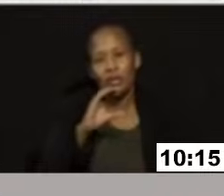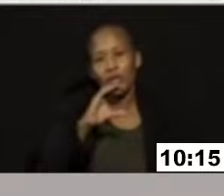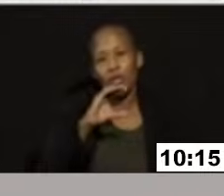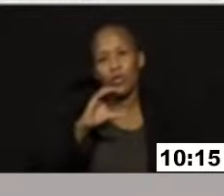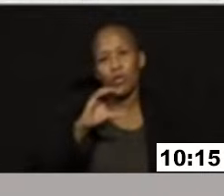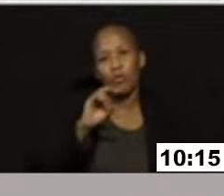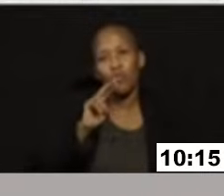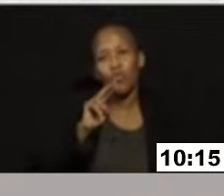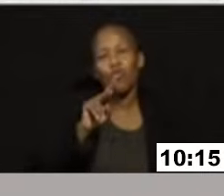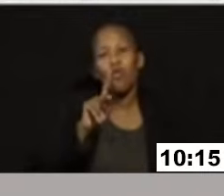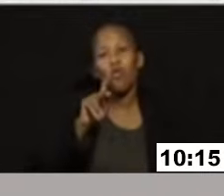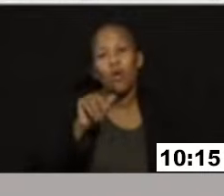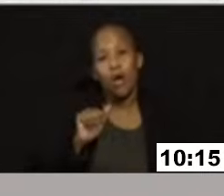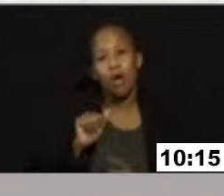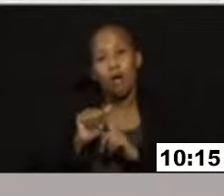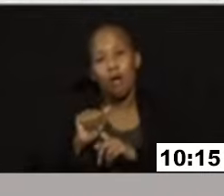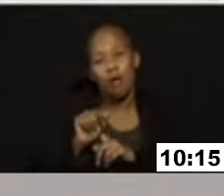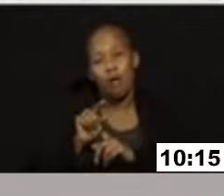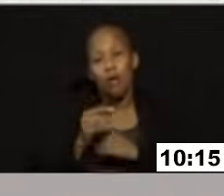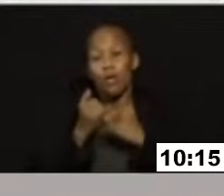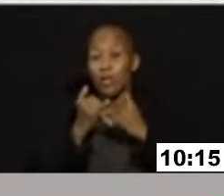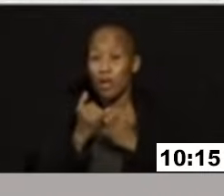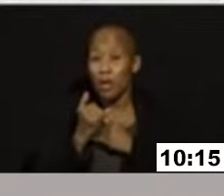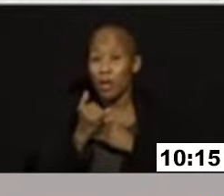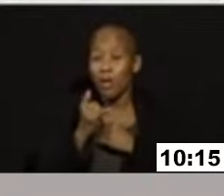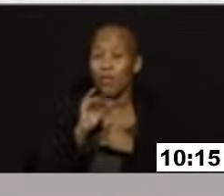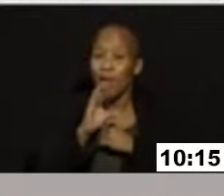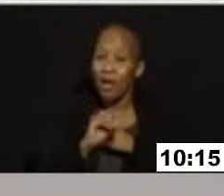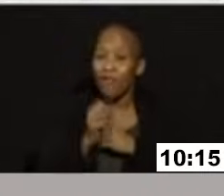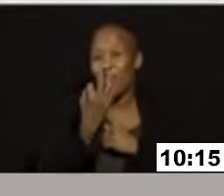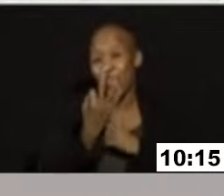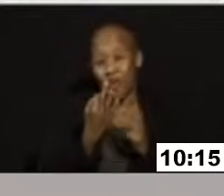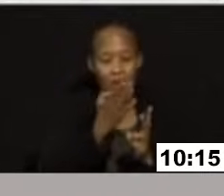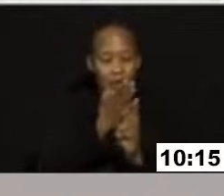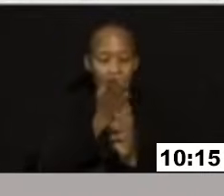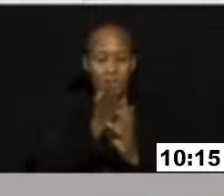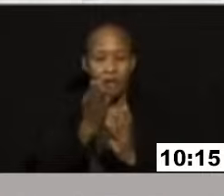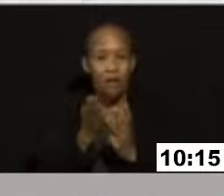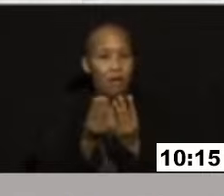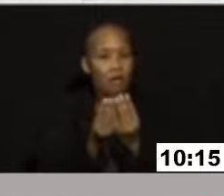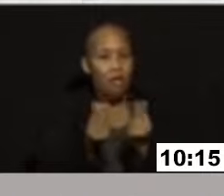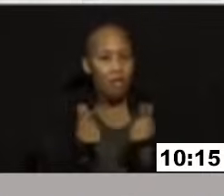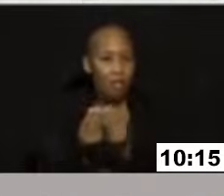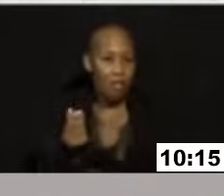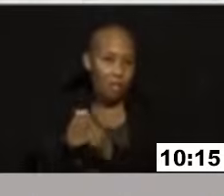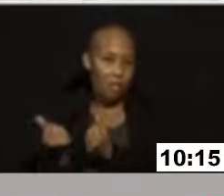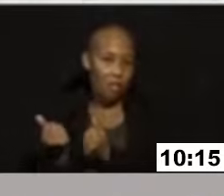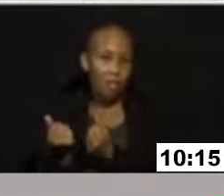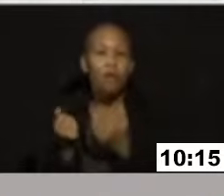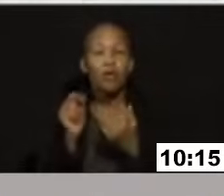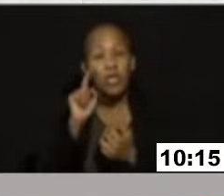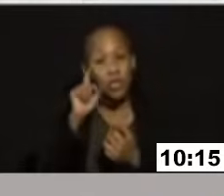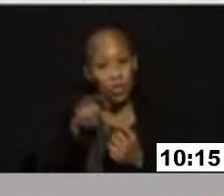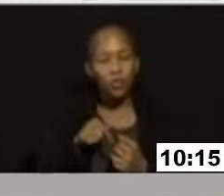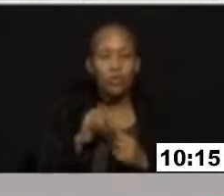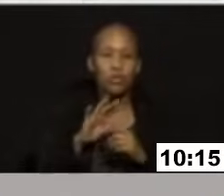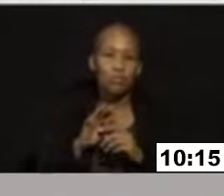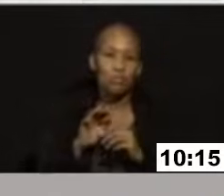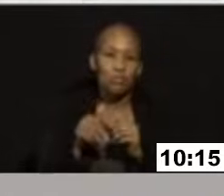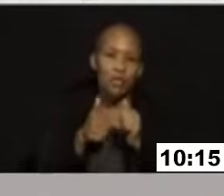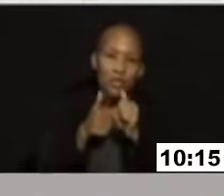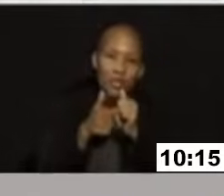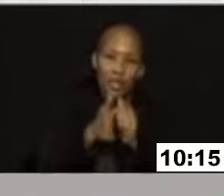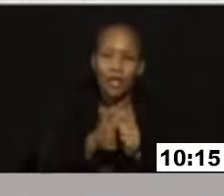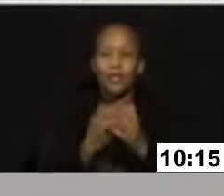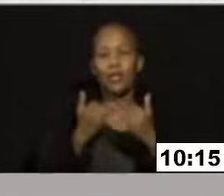be addressed as to which of those 3 alternative remedies you should direct. So the